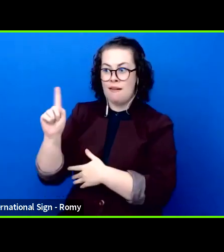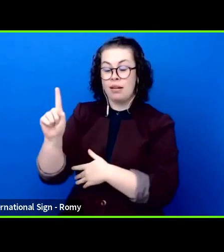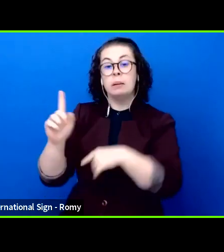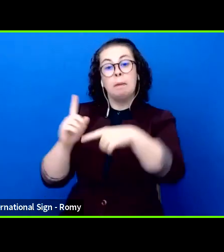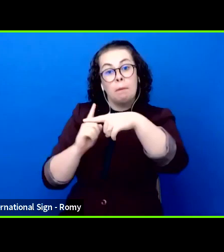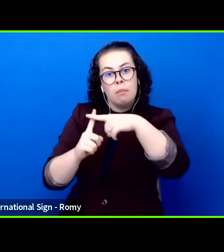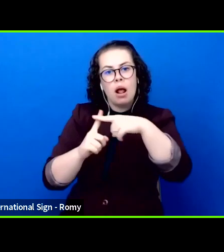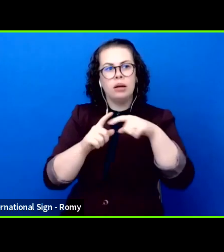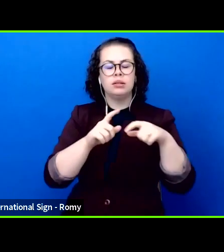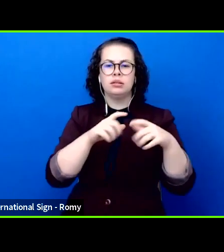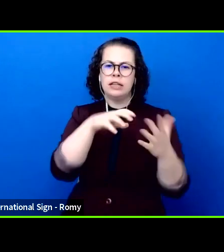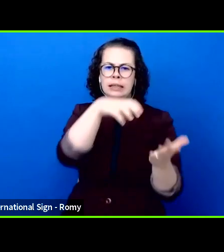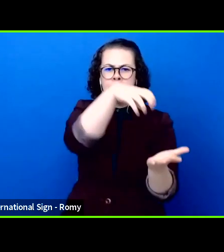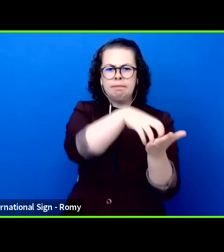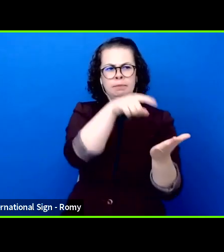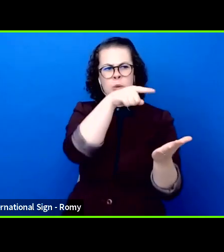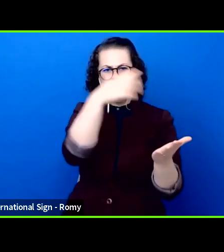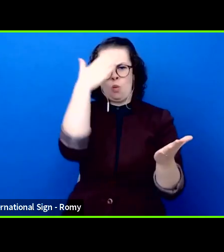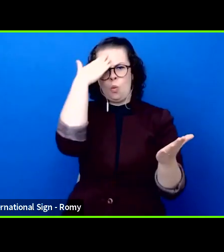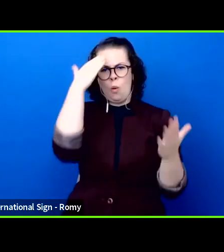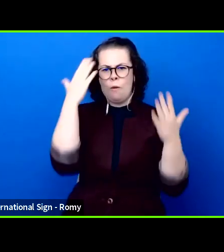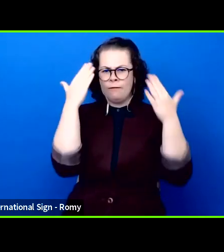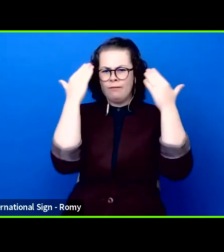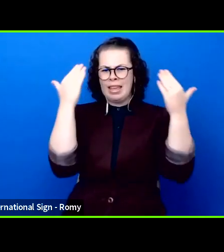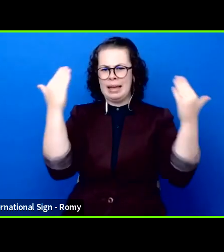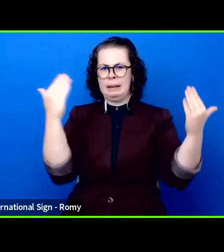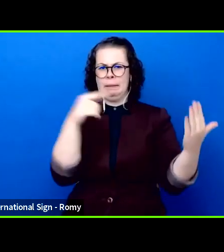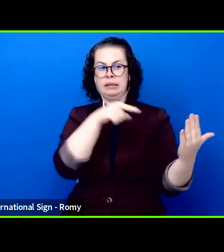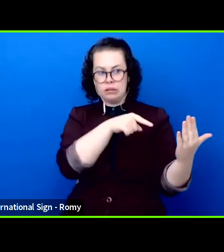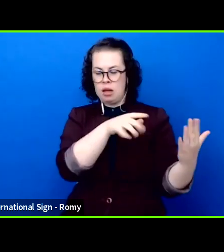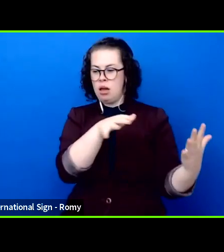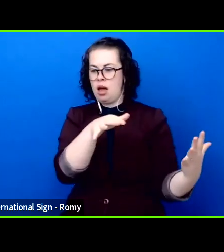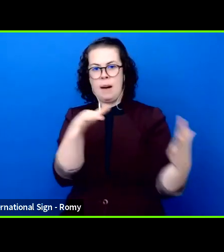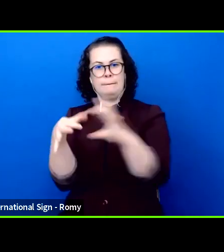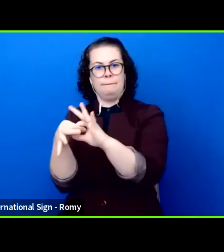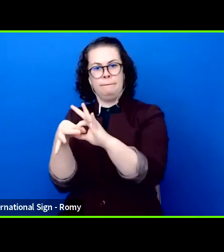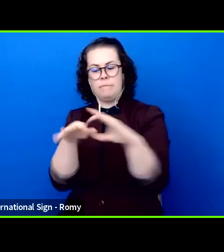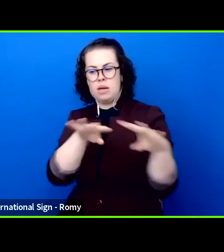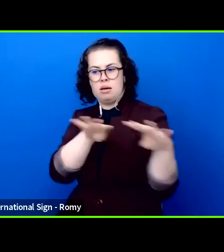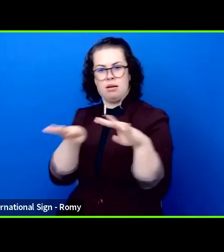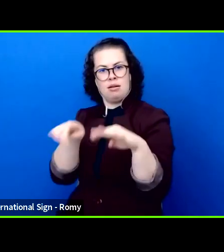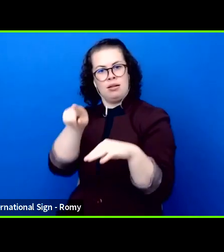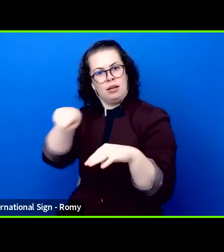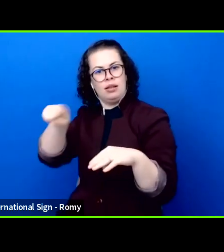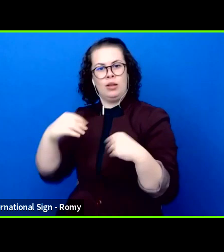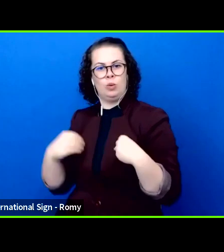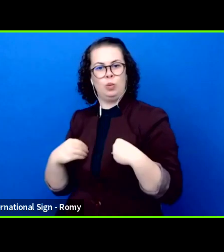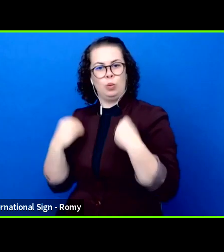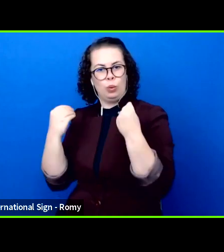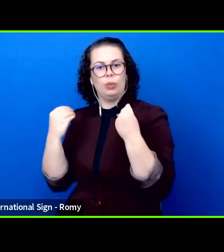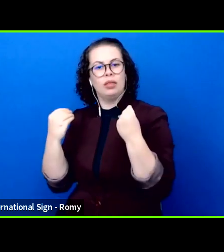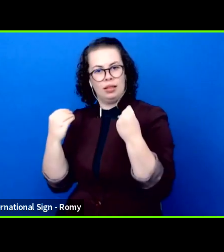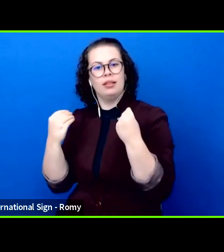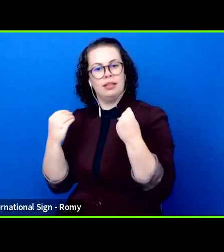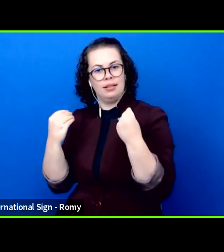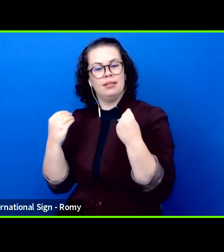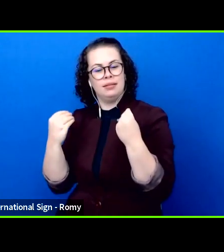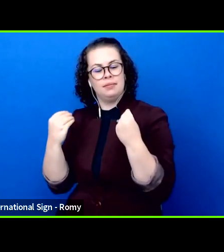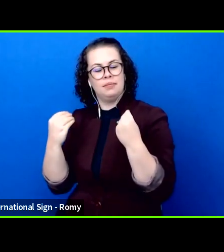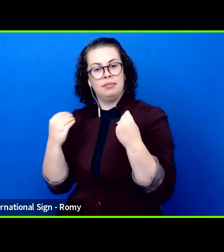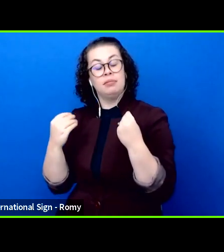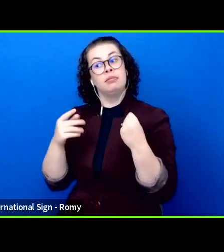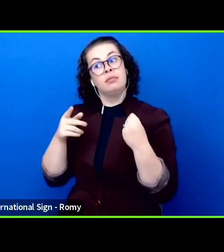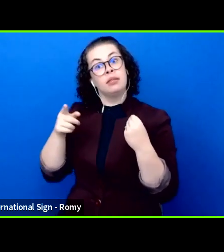created as freely produced projects. In this respect, I also understand the festival is an